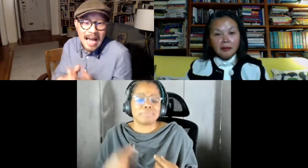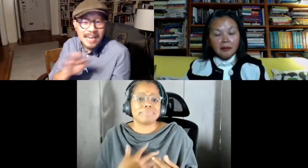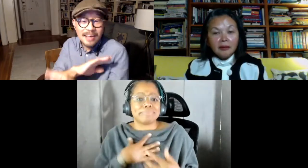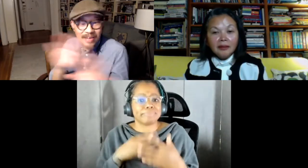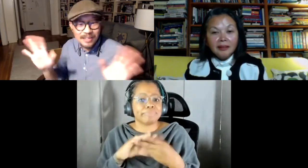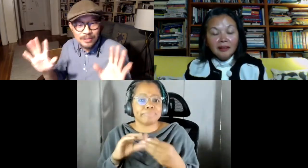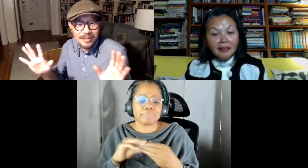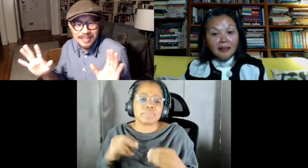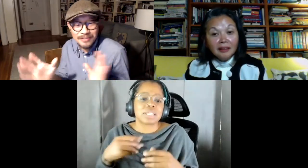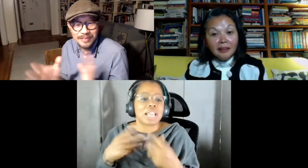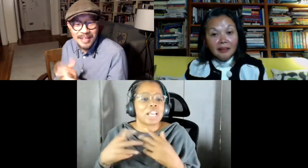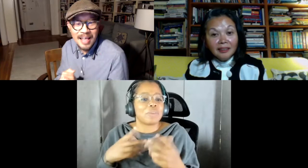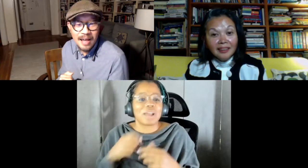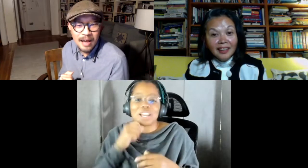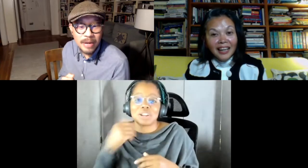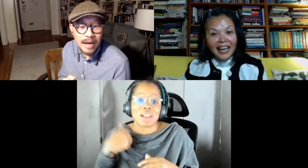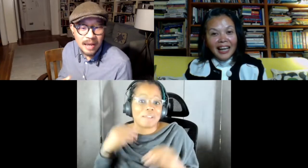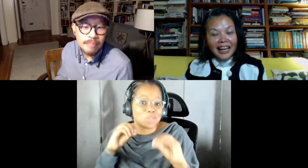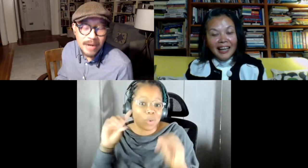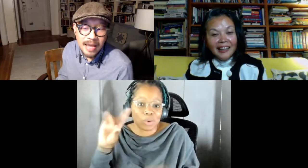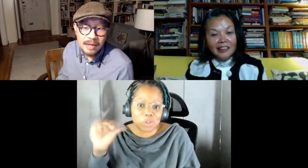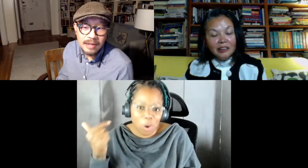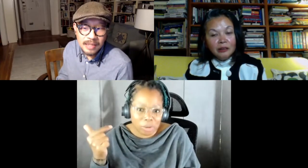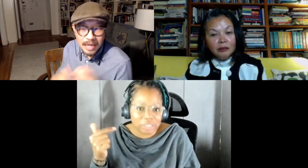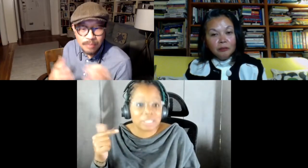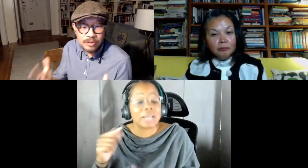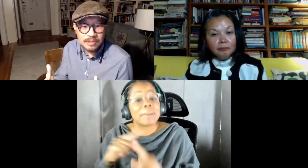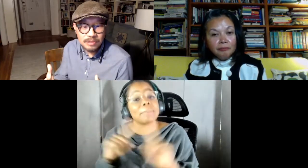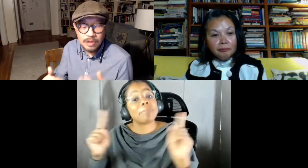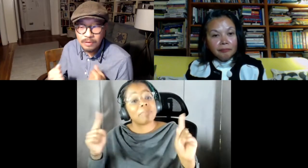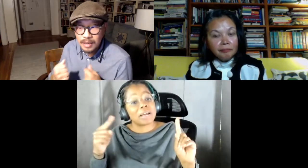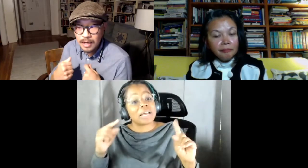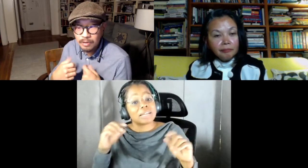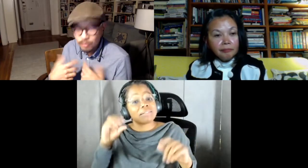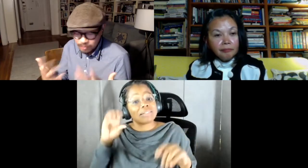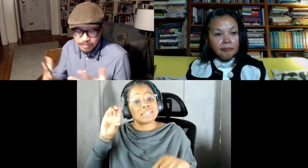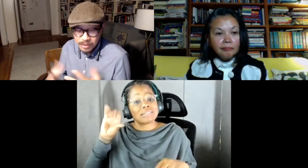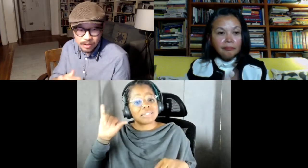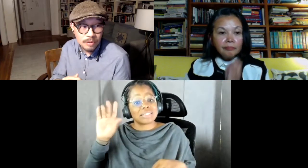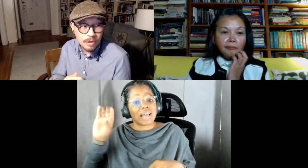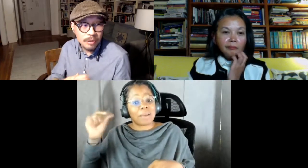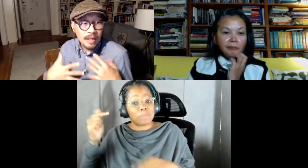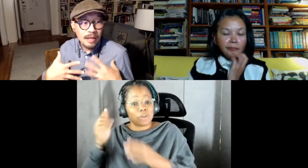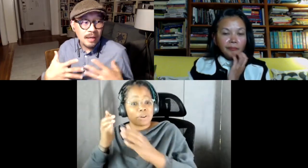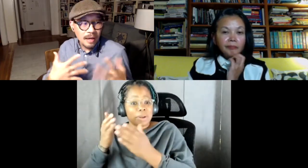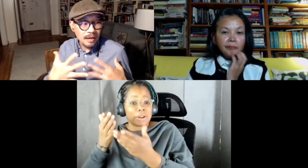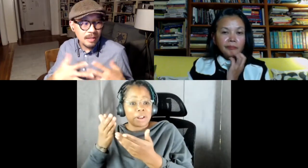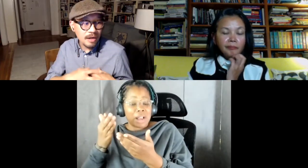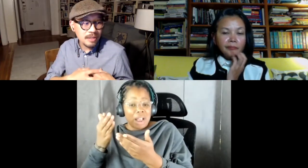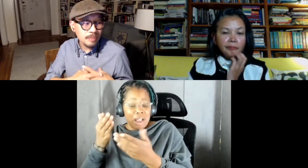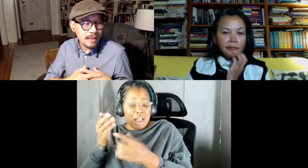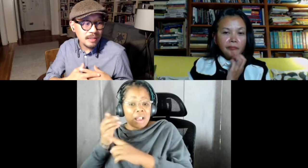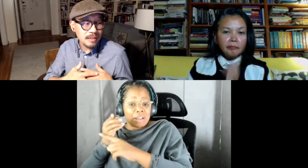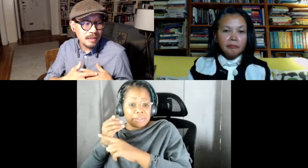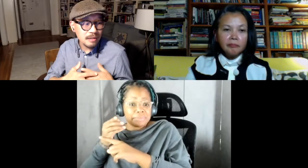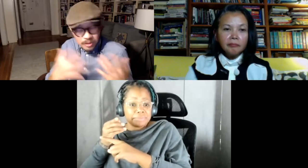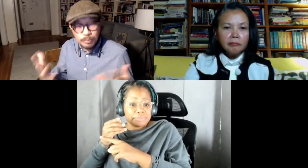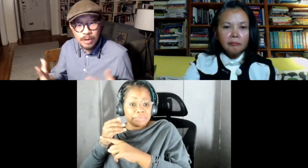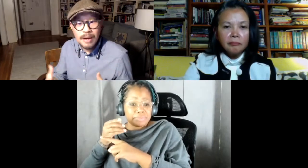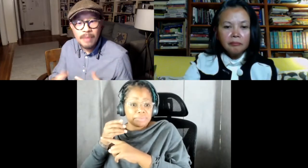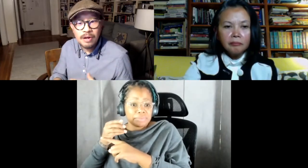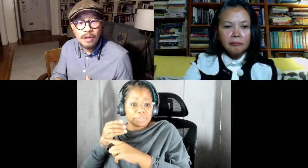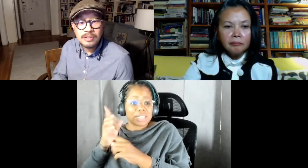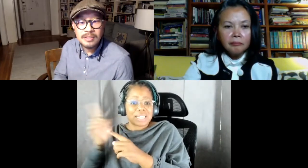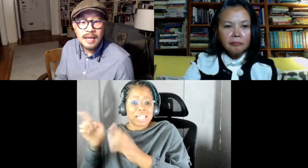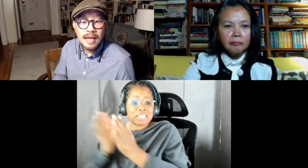anyways, I didn't have any dog stuff, but I had in Cyborgs, as you know, or maybe you don't know in the audience, but it's a